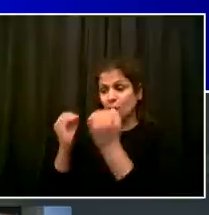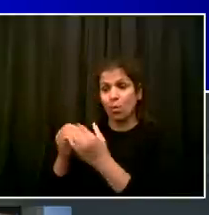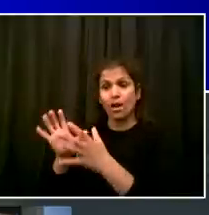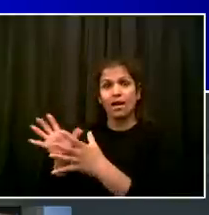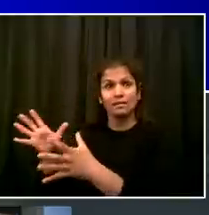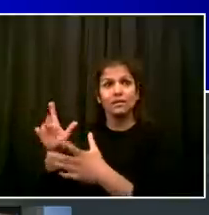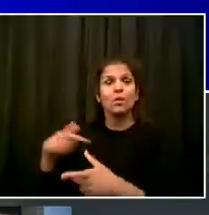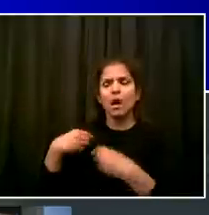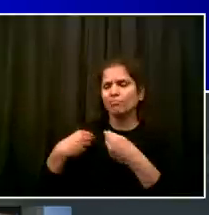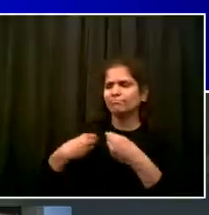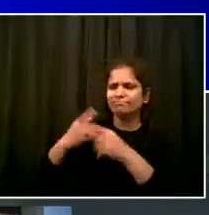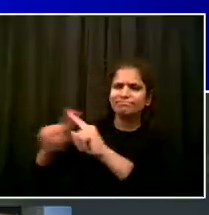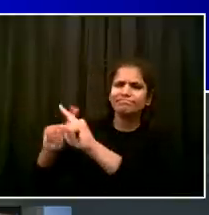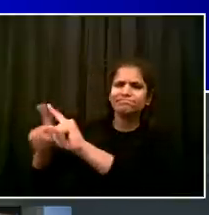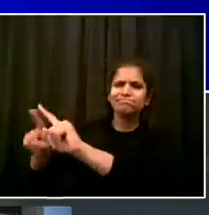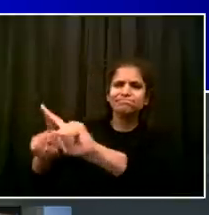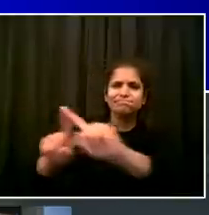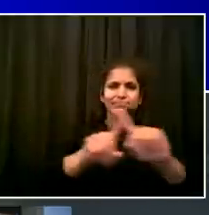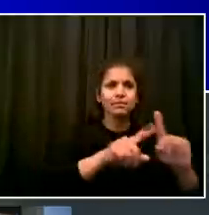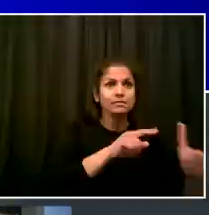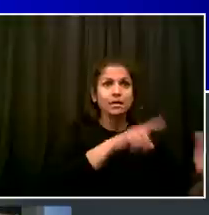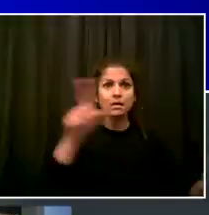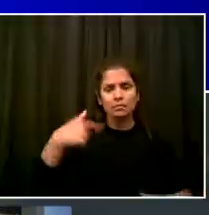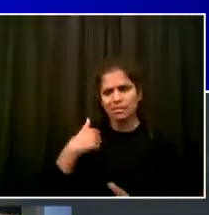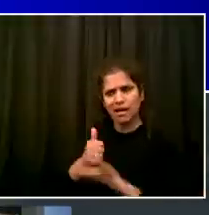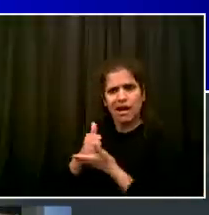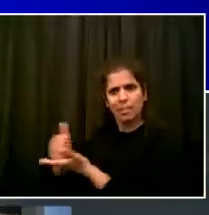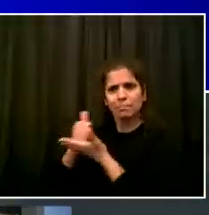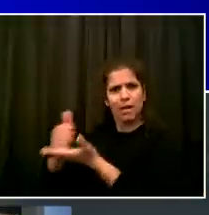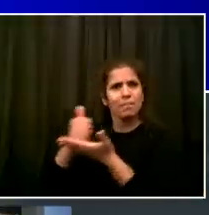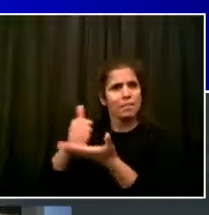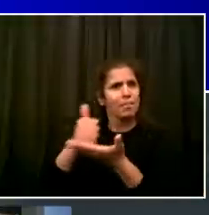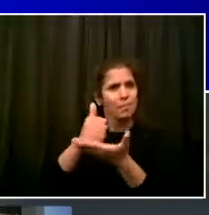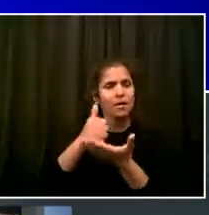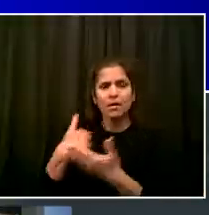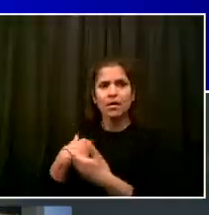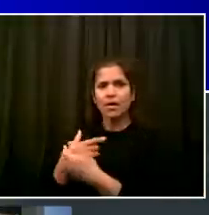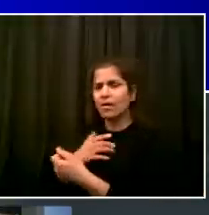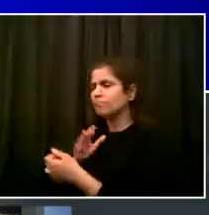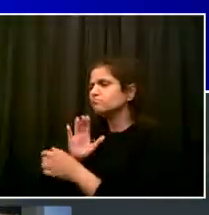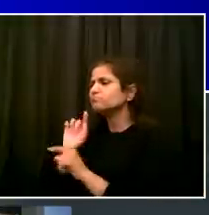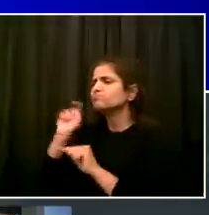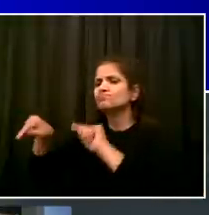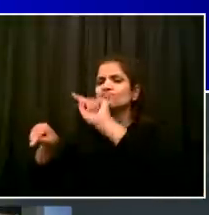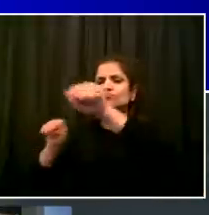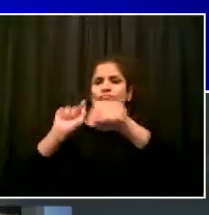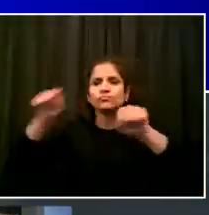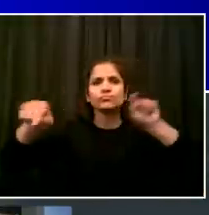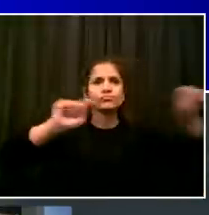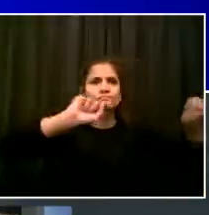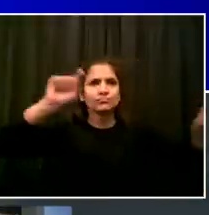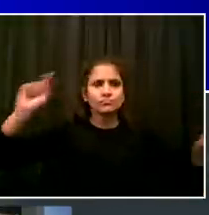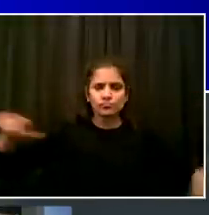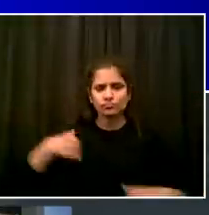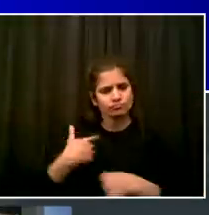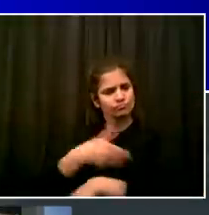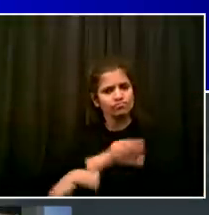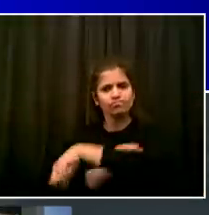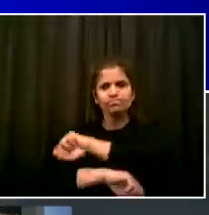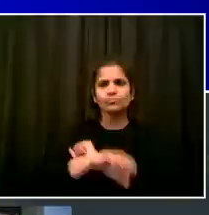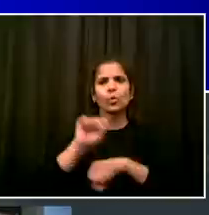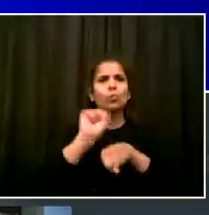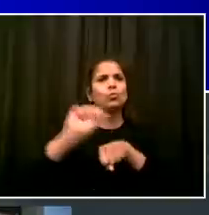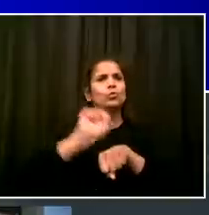of community-based organizations. And I want to remind you, these are also unsung heroes in this fight,